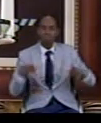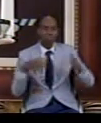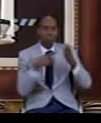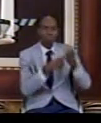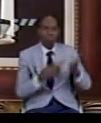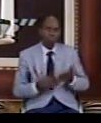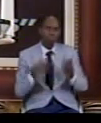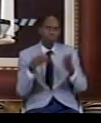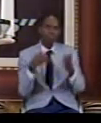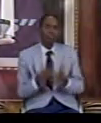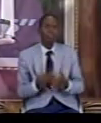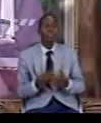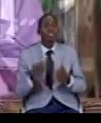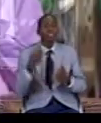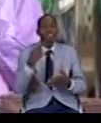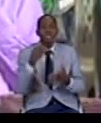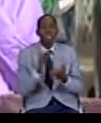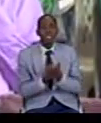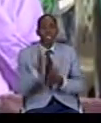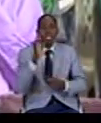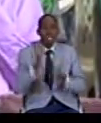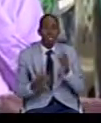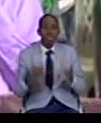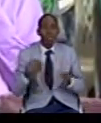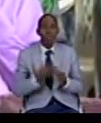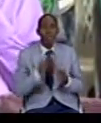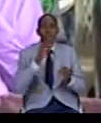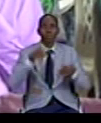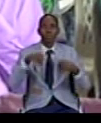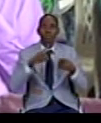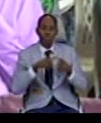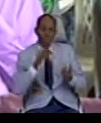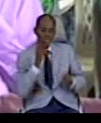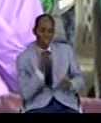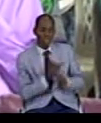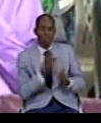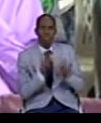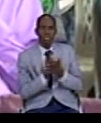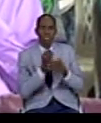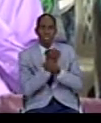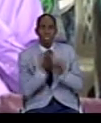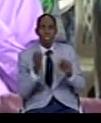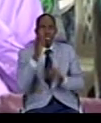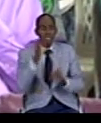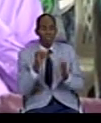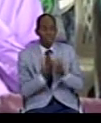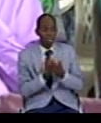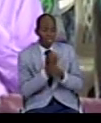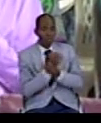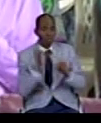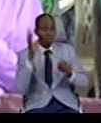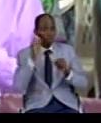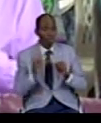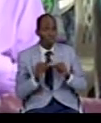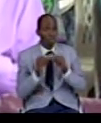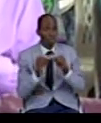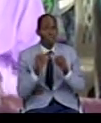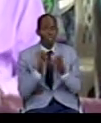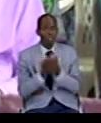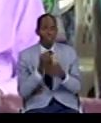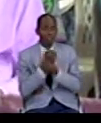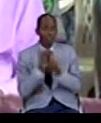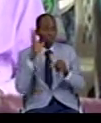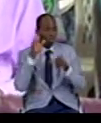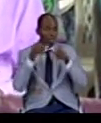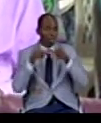He said, if we're going to keep that salvation, if that salvation is going to endure, if that salvation is going to abide,